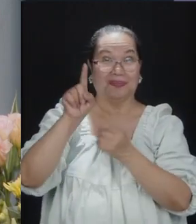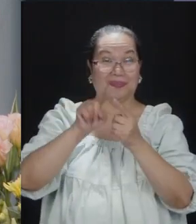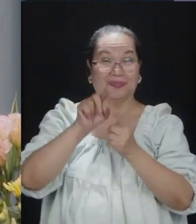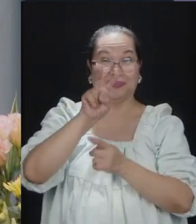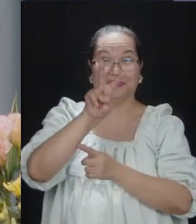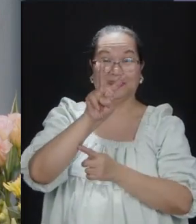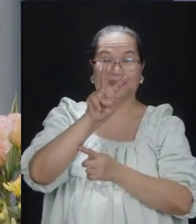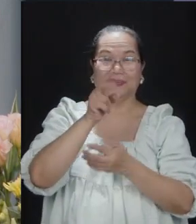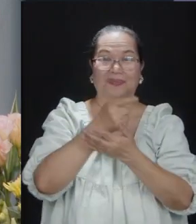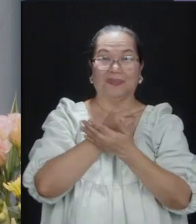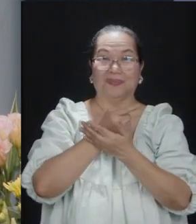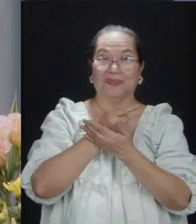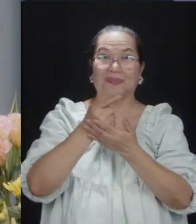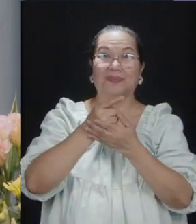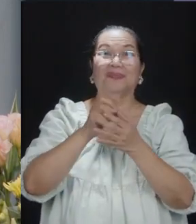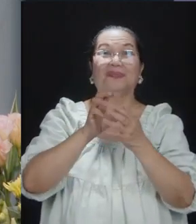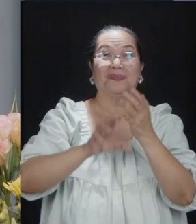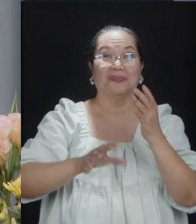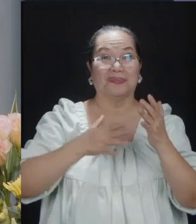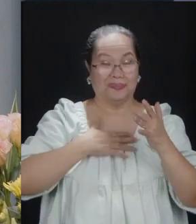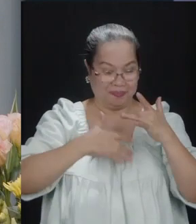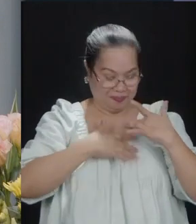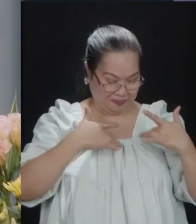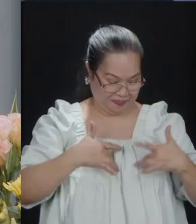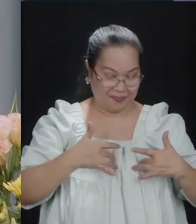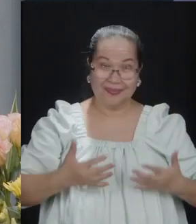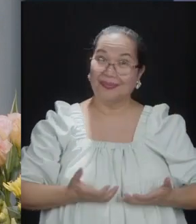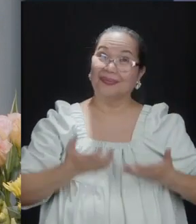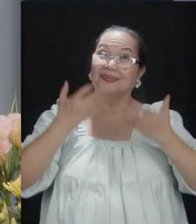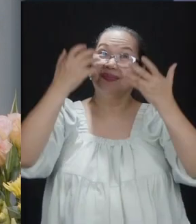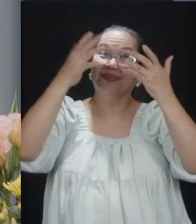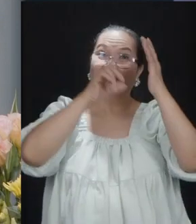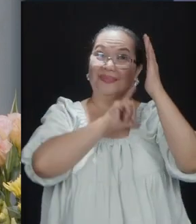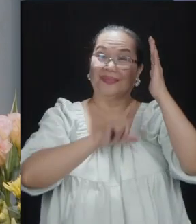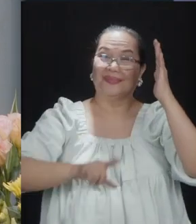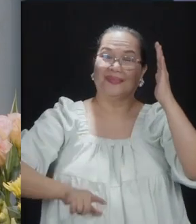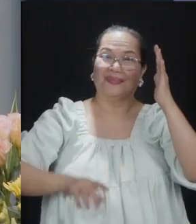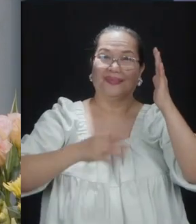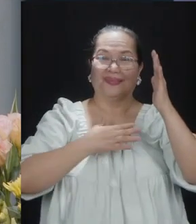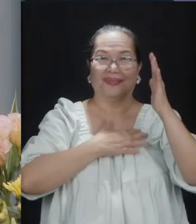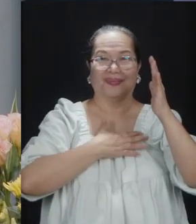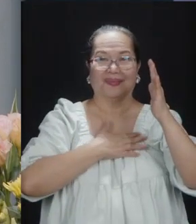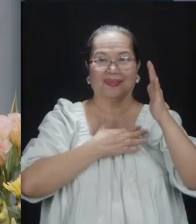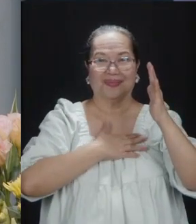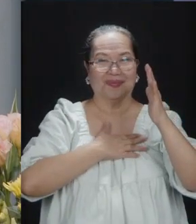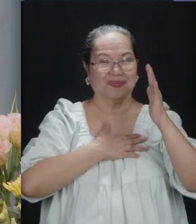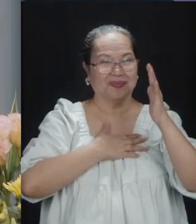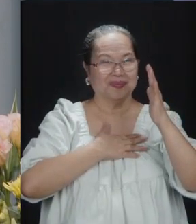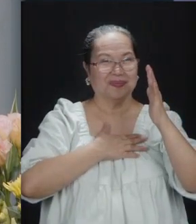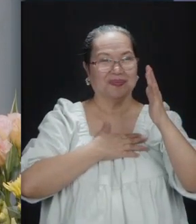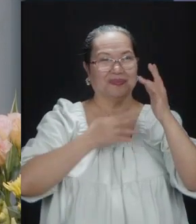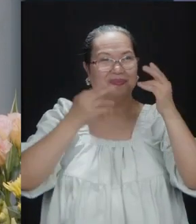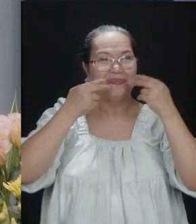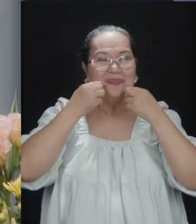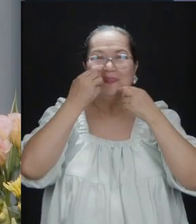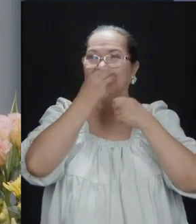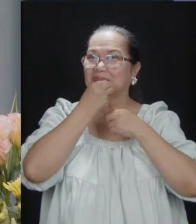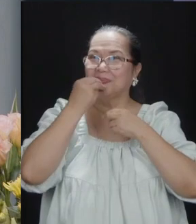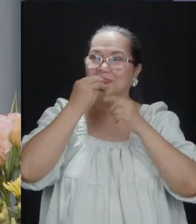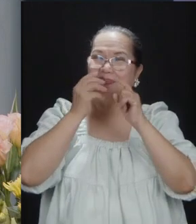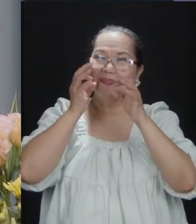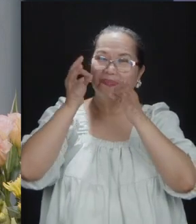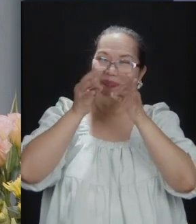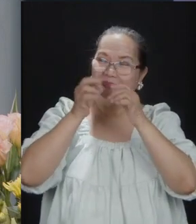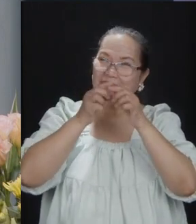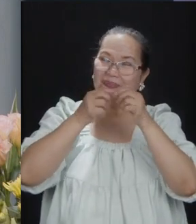chapter 2, my heart exalts in the Lord. My horn is exalted in the Lord. My mouth derides